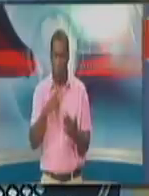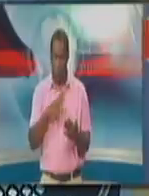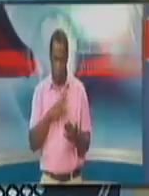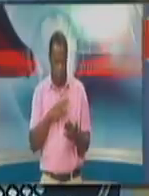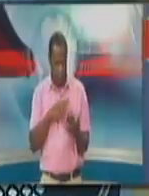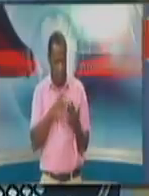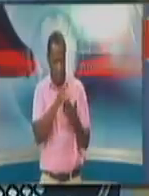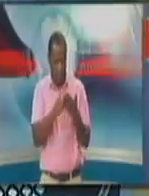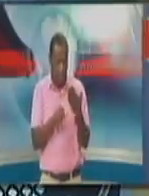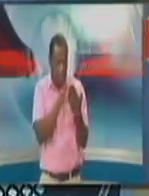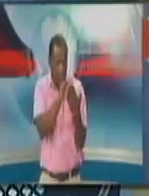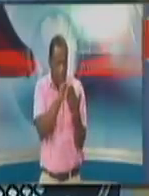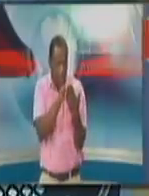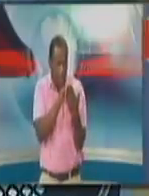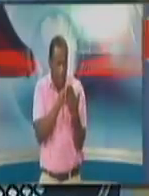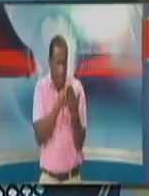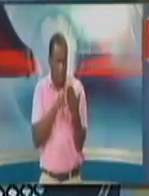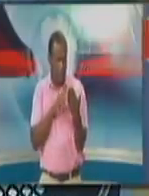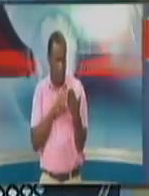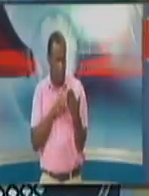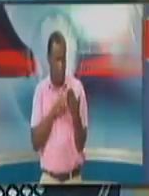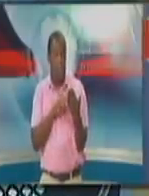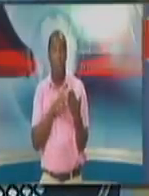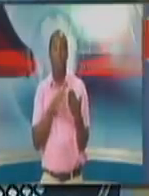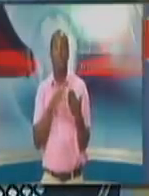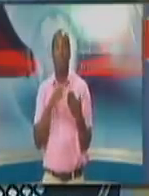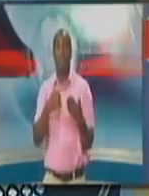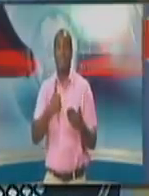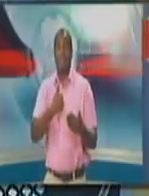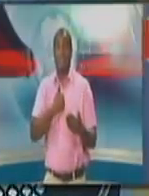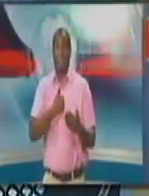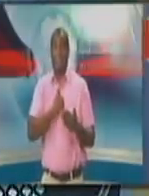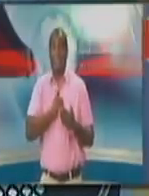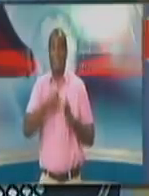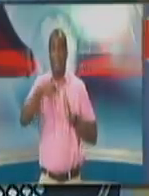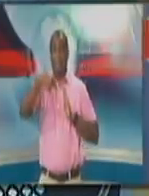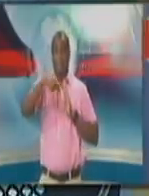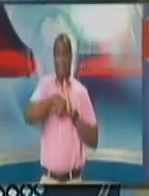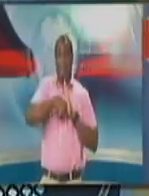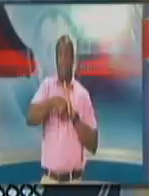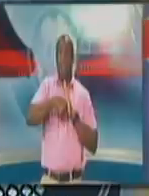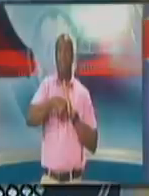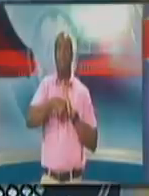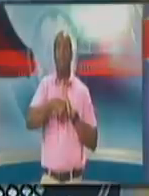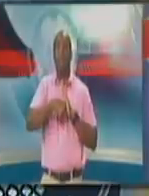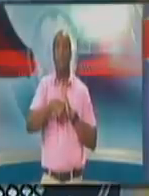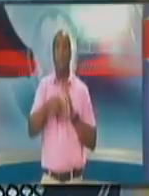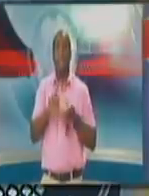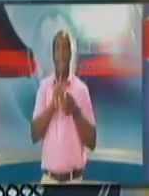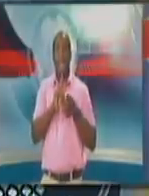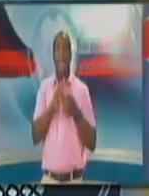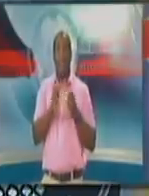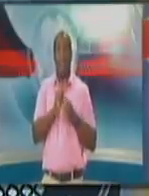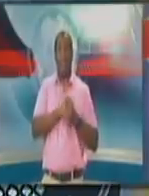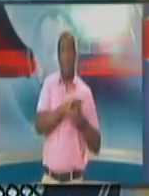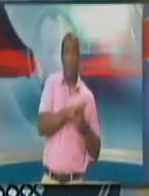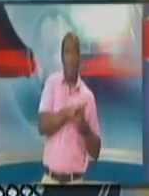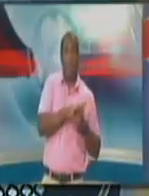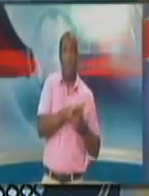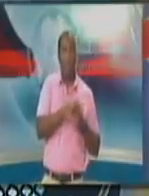excellent article on suicide risk and COVID in the Lancet a few days ago, and I forwarded that to